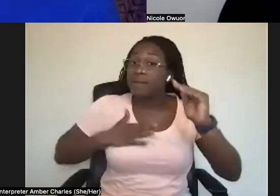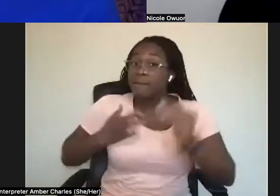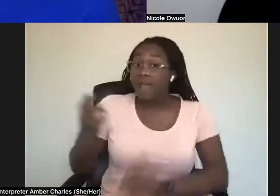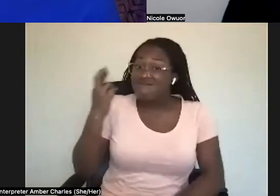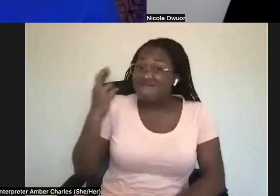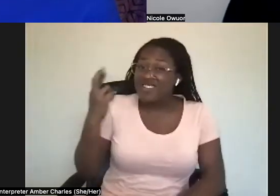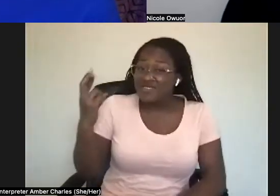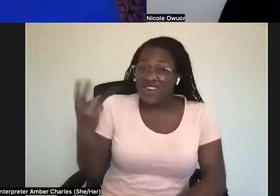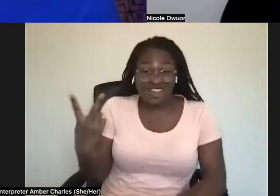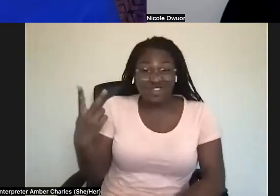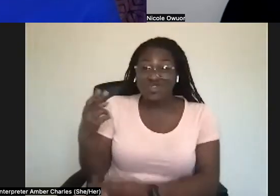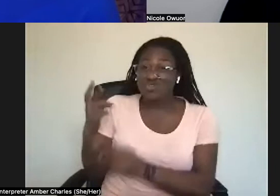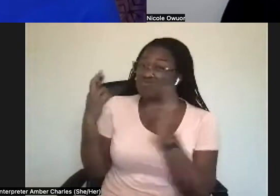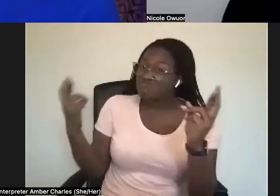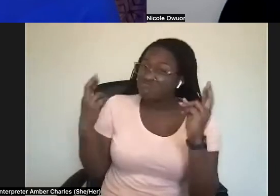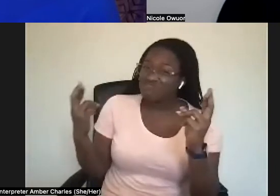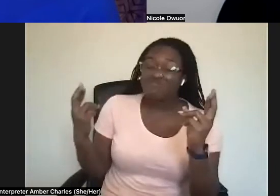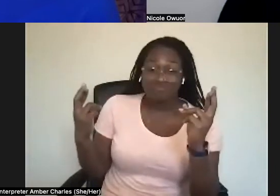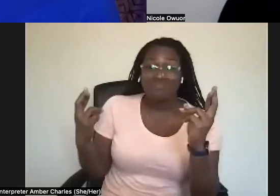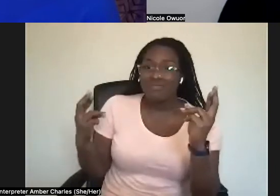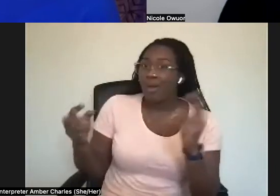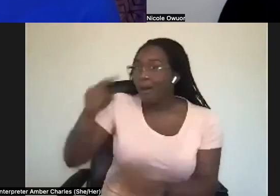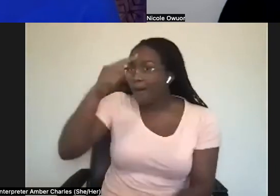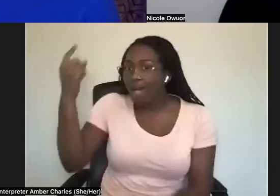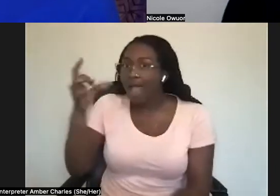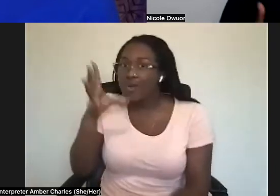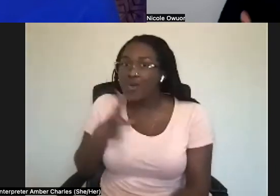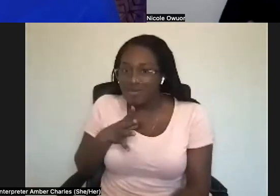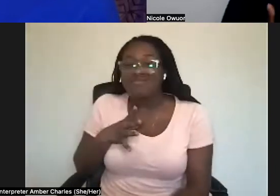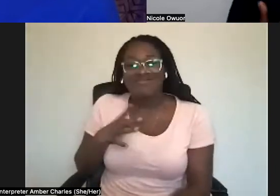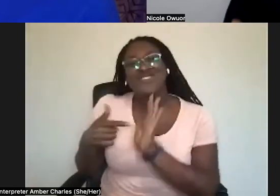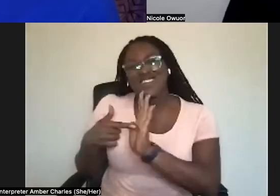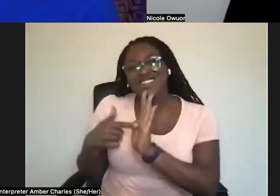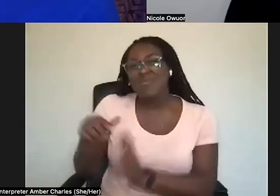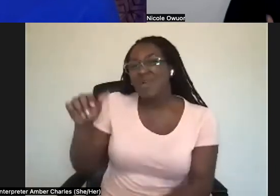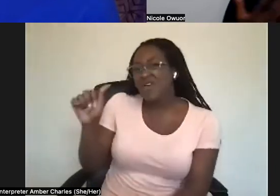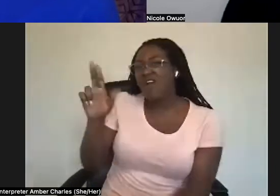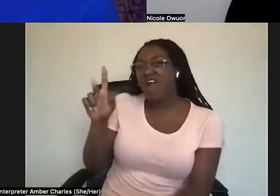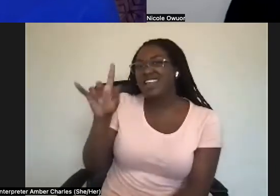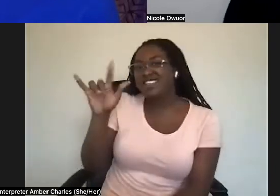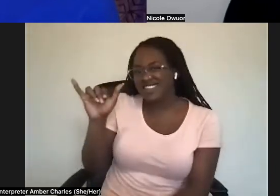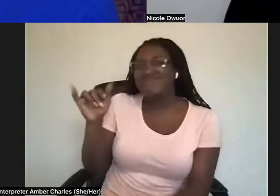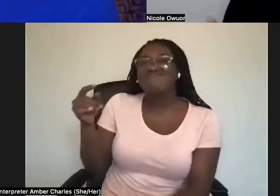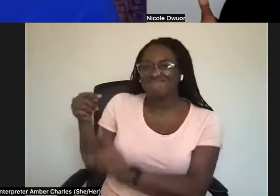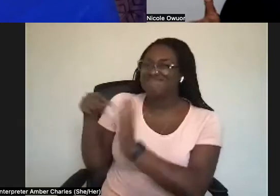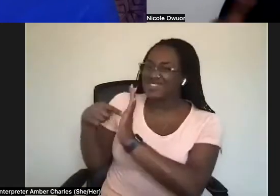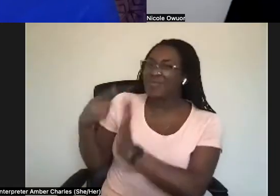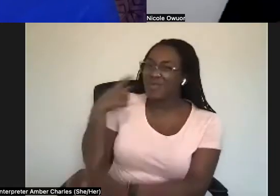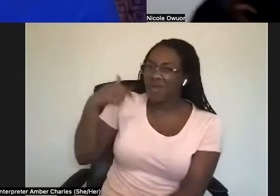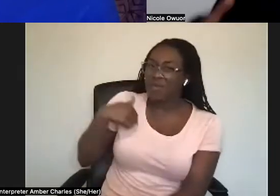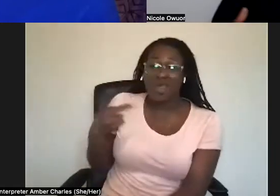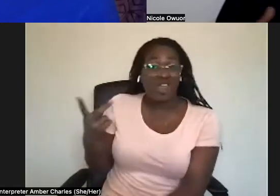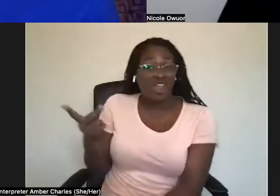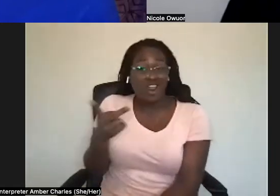women, are examples of that audacity for me. And as we hold each other accountable for how